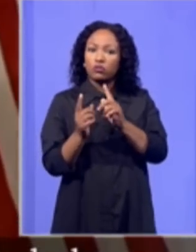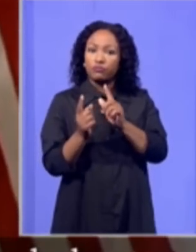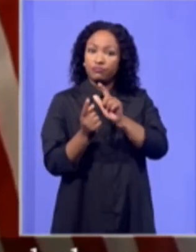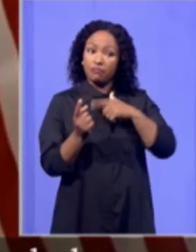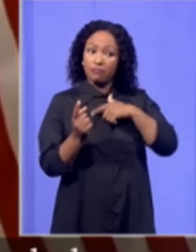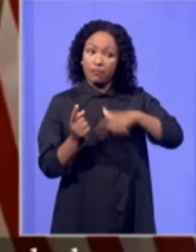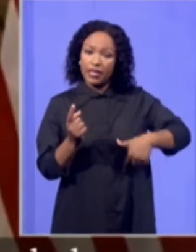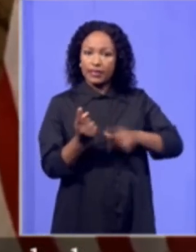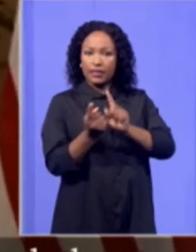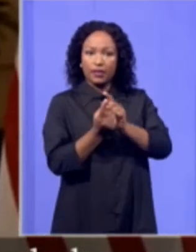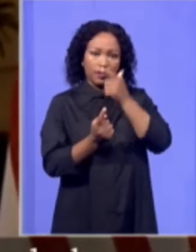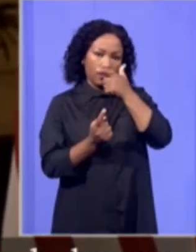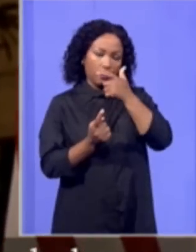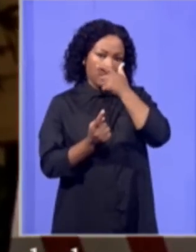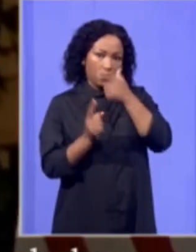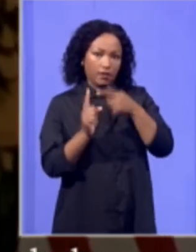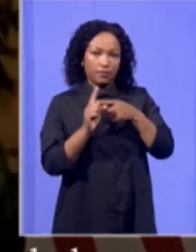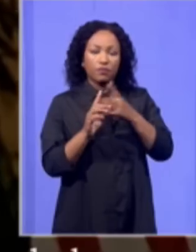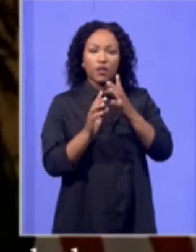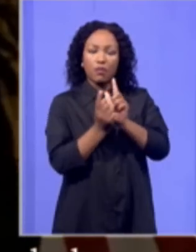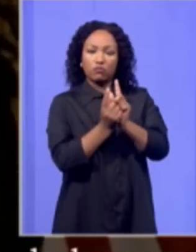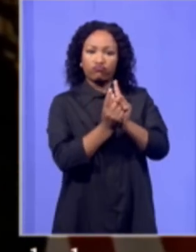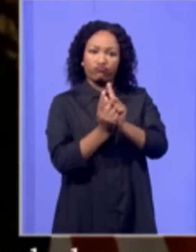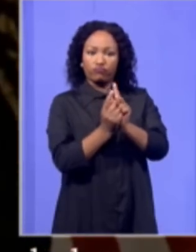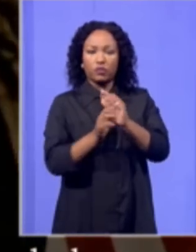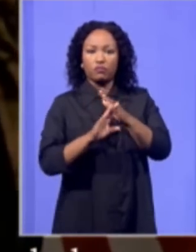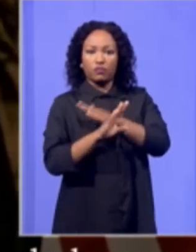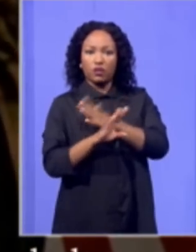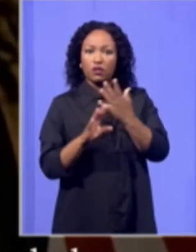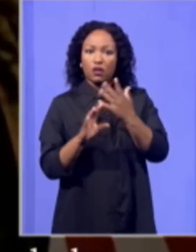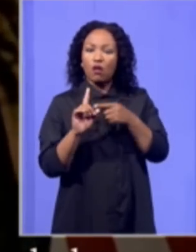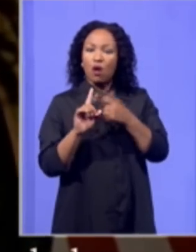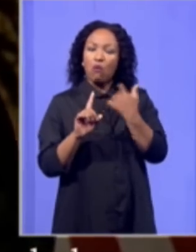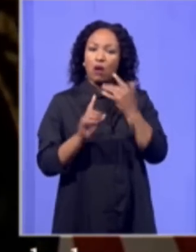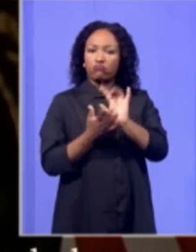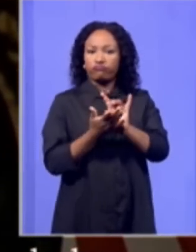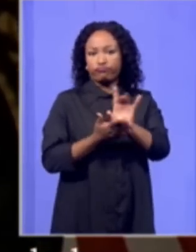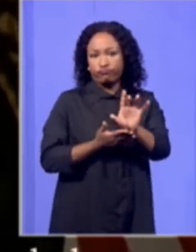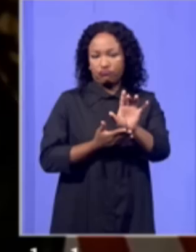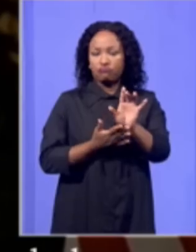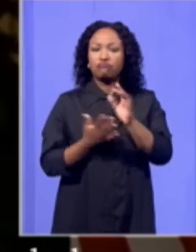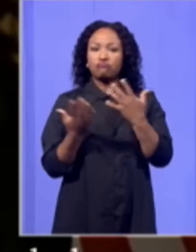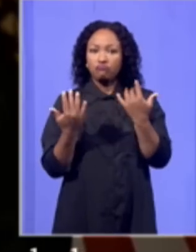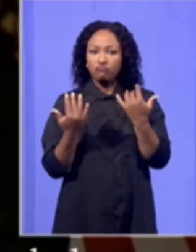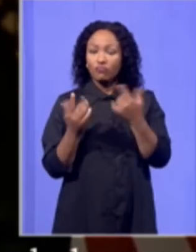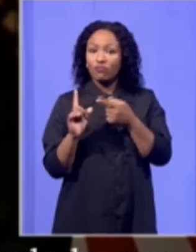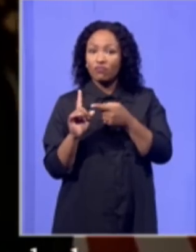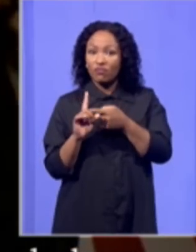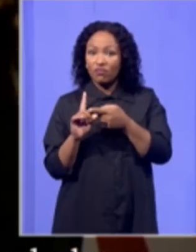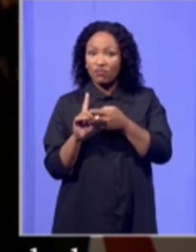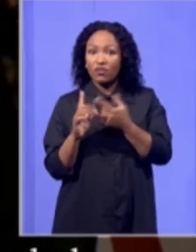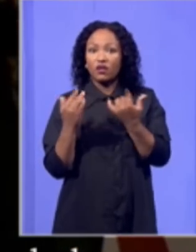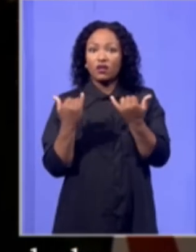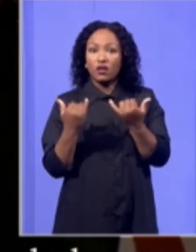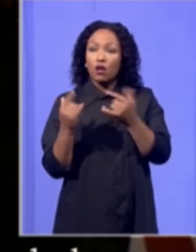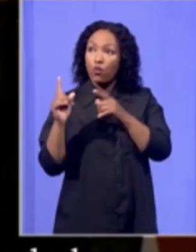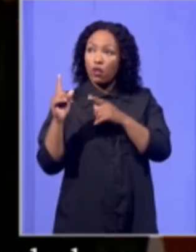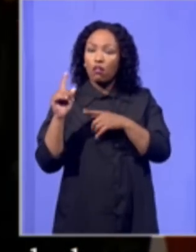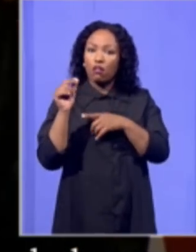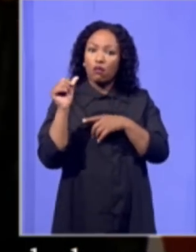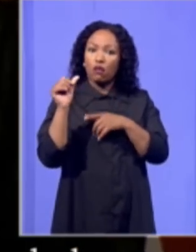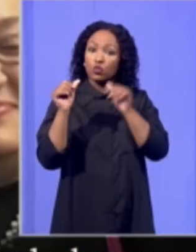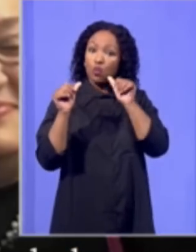Ramaphosa pele lekoko le kopana le ene mabapi le go belesediwa ga gagwe. O solofetse go leba kwa Pretoria